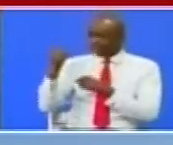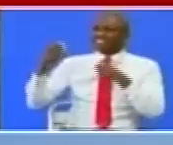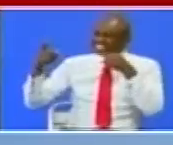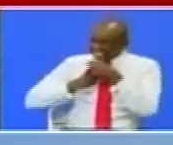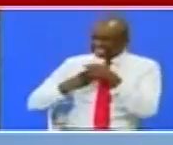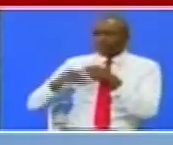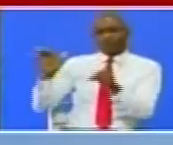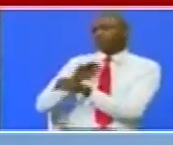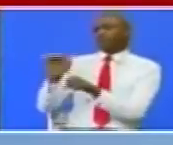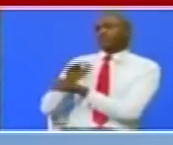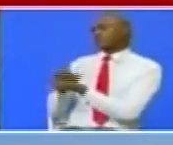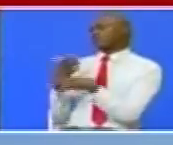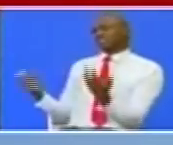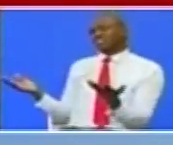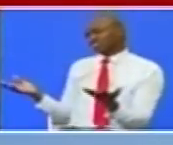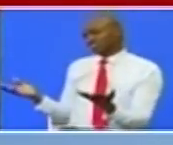completely packed. Oh.